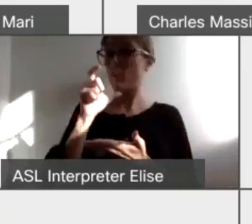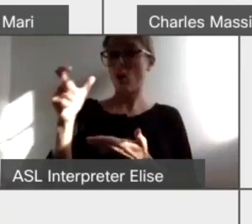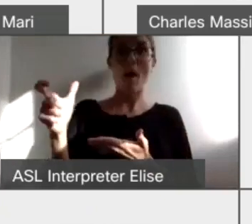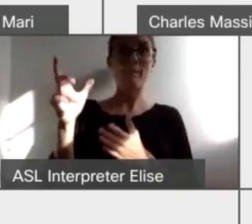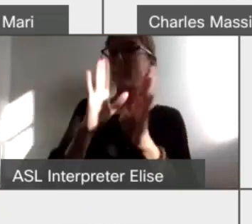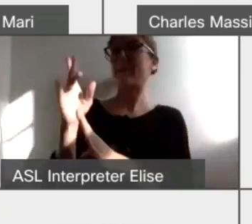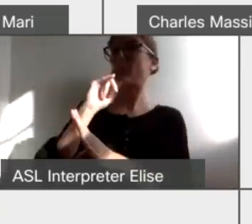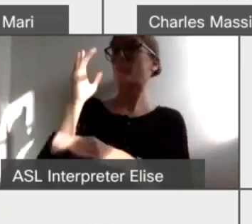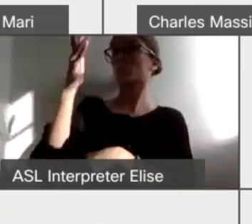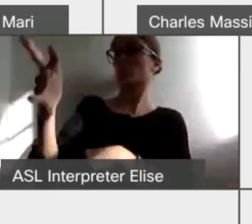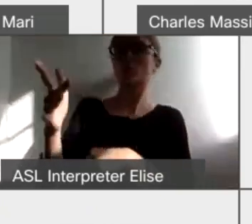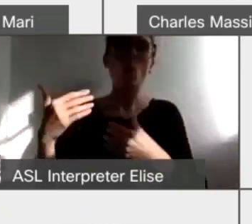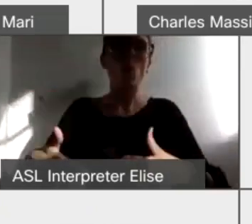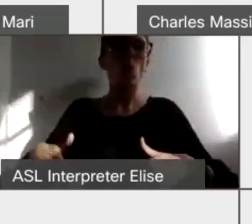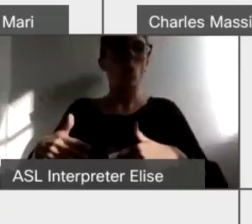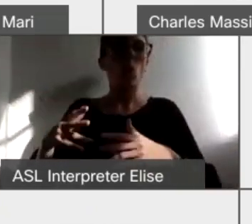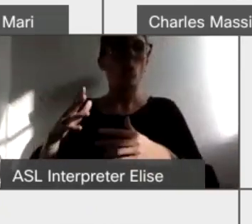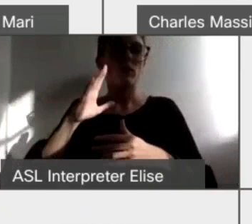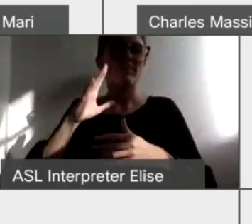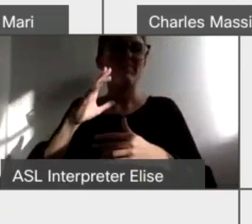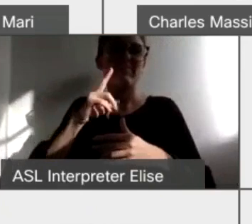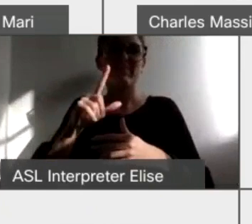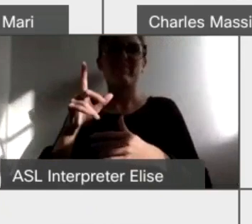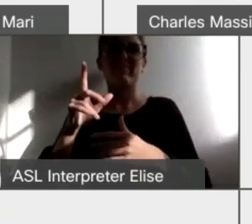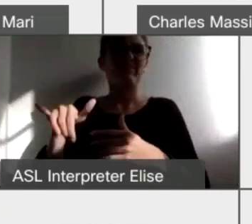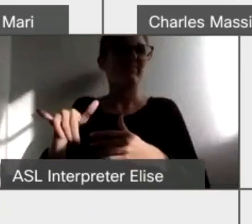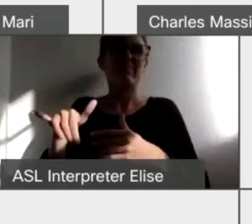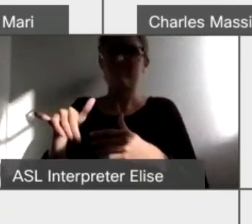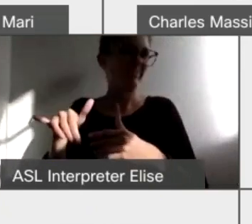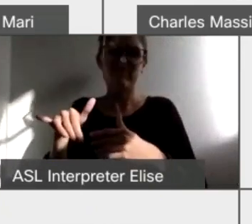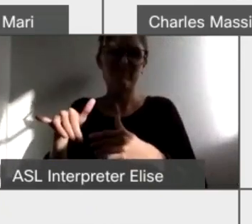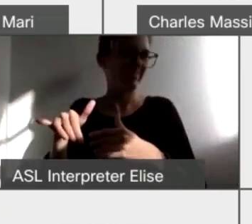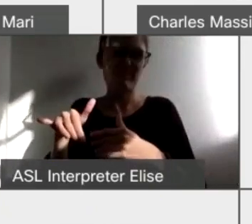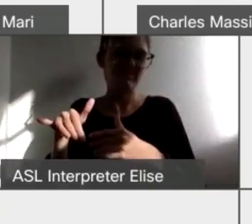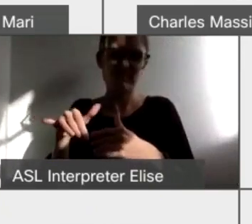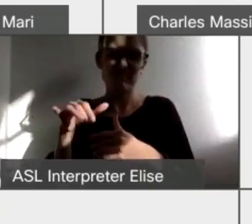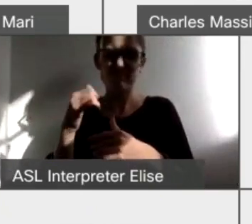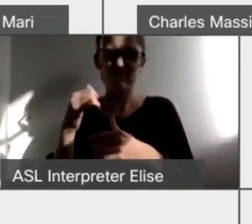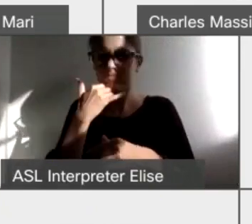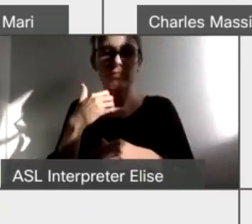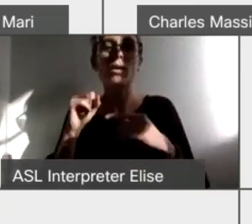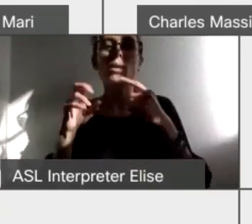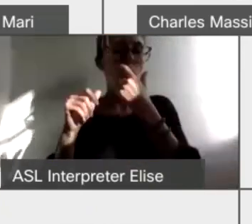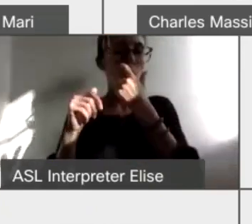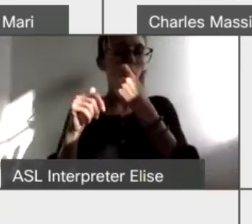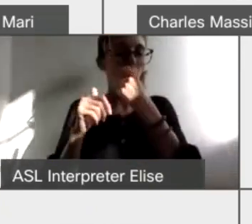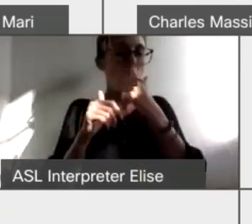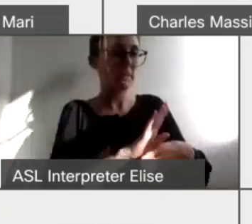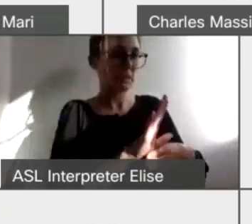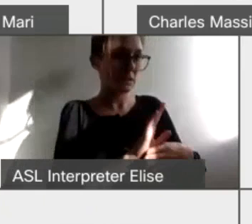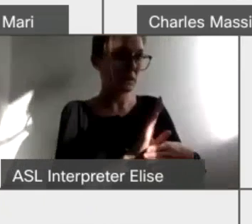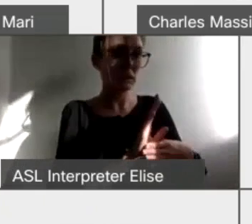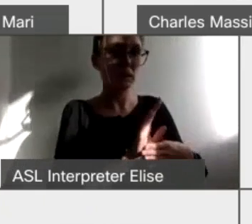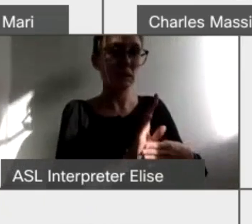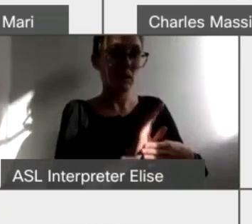a very sort of wide gap in what we're supposed to be doing. So we're also at the same time as, being very busy, working on the issues